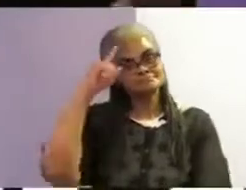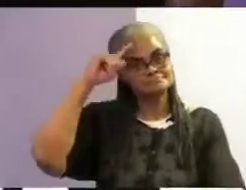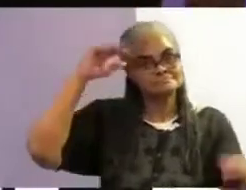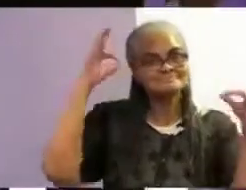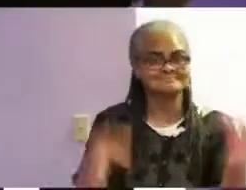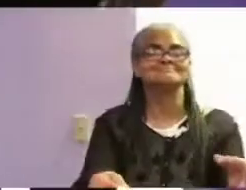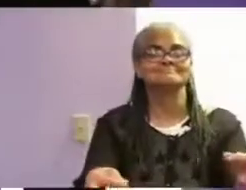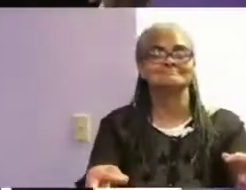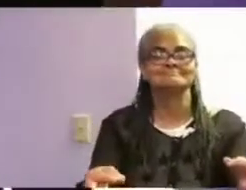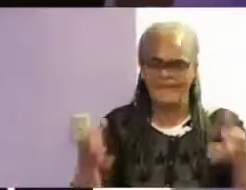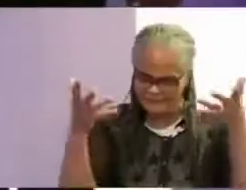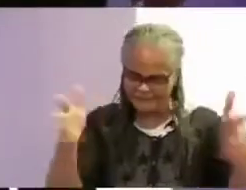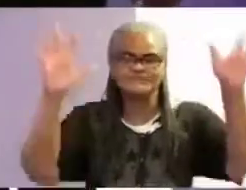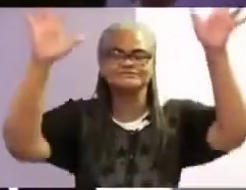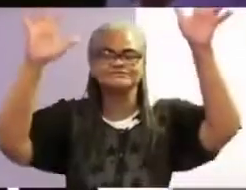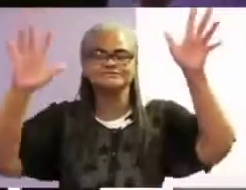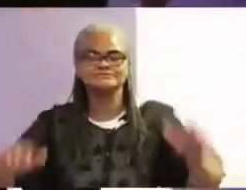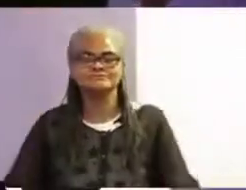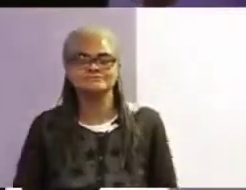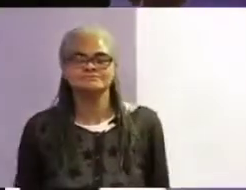My mind is made up.